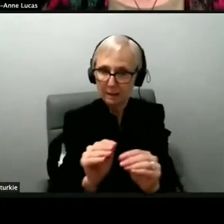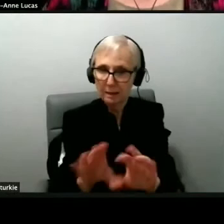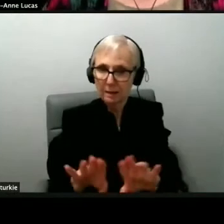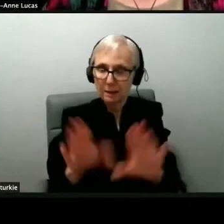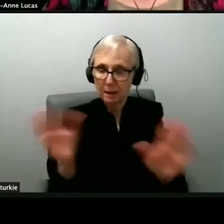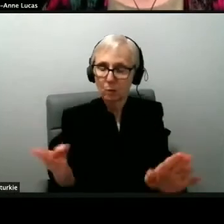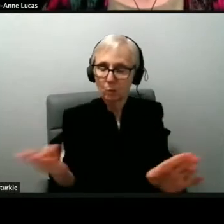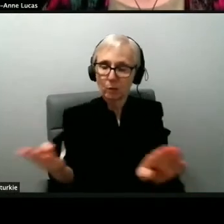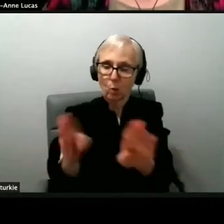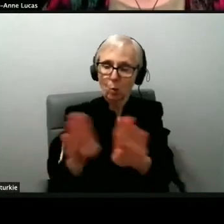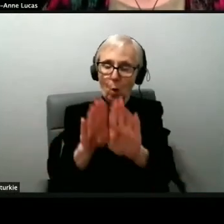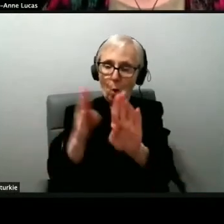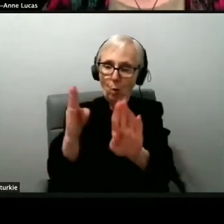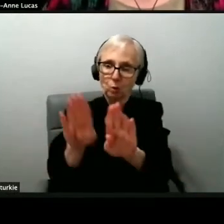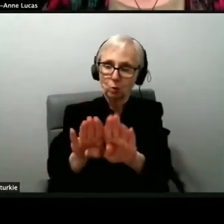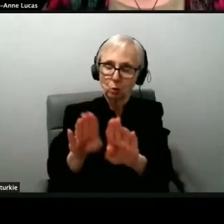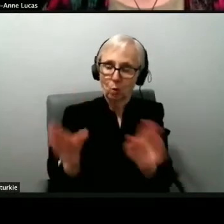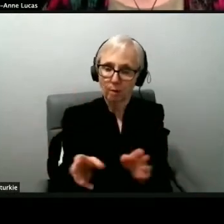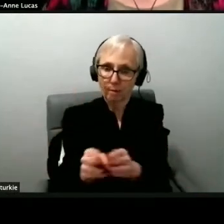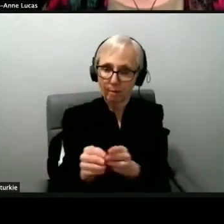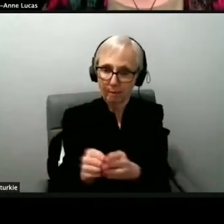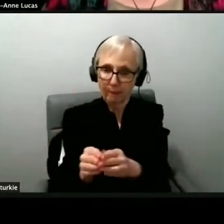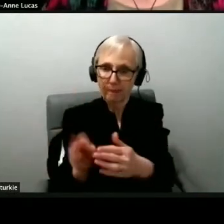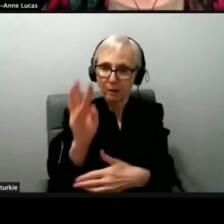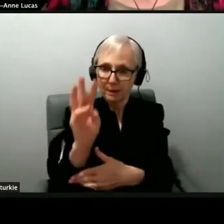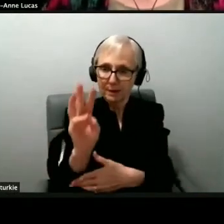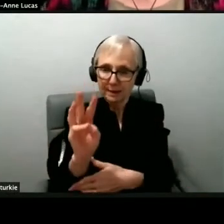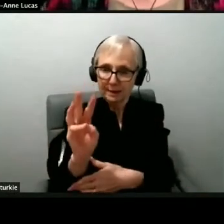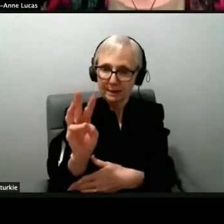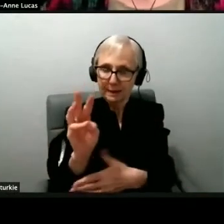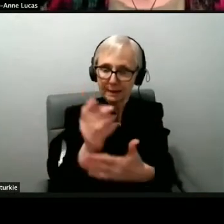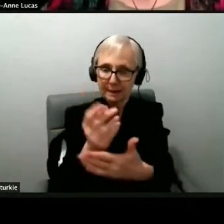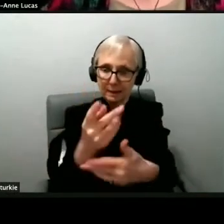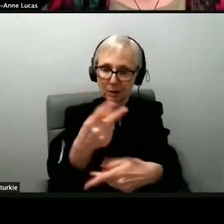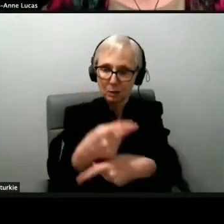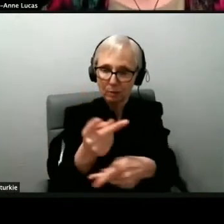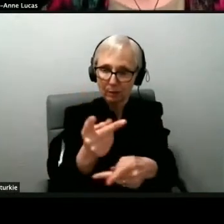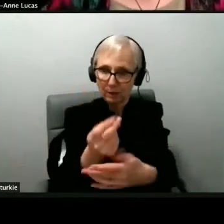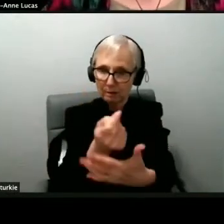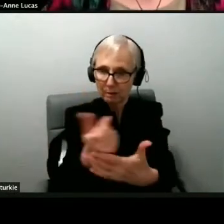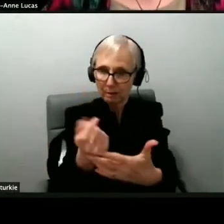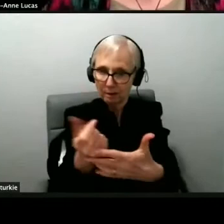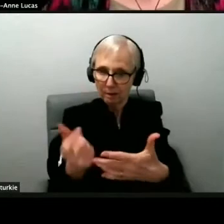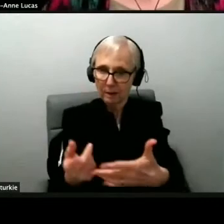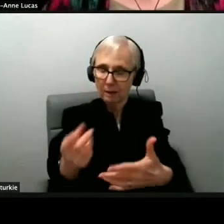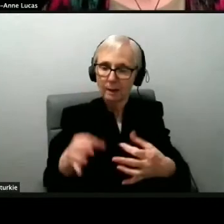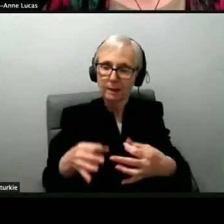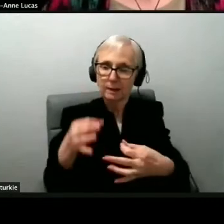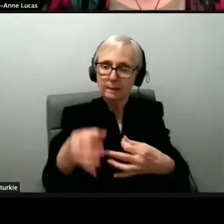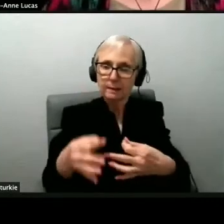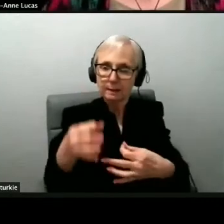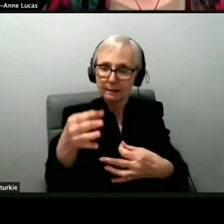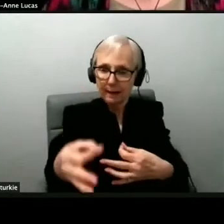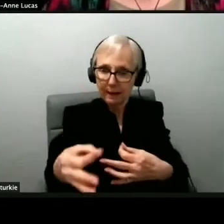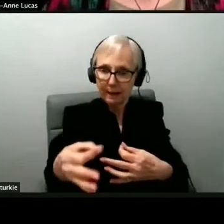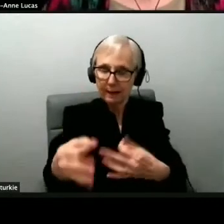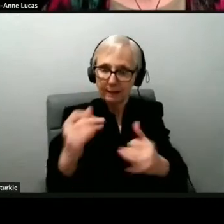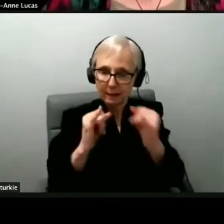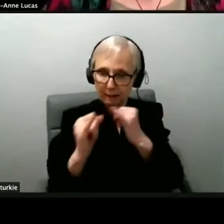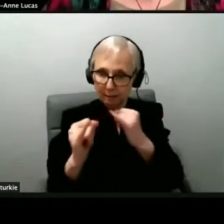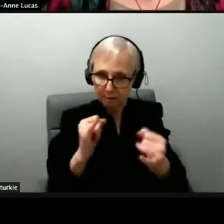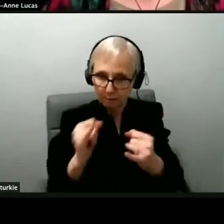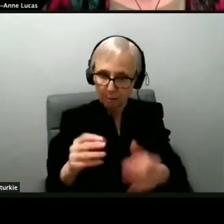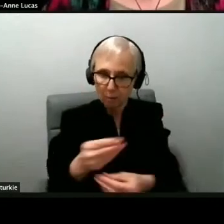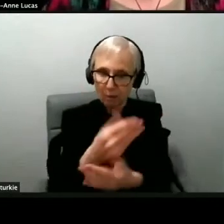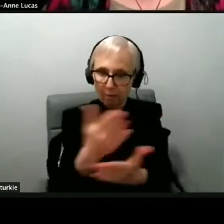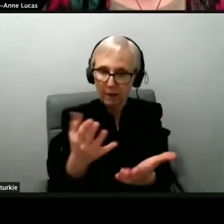door meetings. I also believe there's 6 provisions that I would like to see eliminated, including delayed interviews with officers under investigation, providing